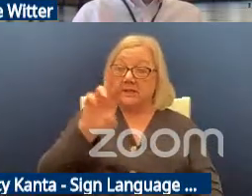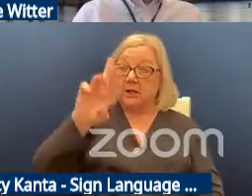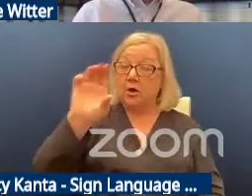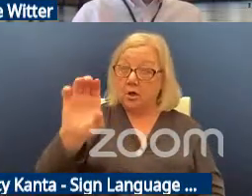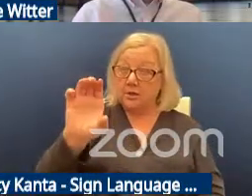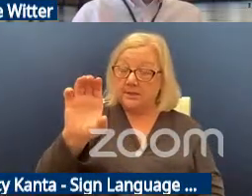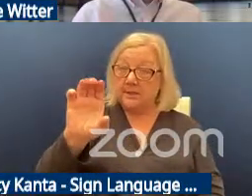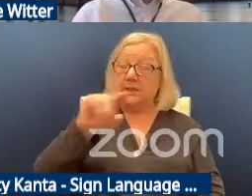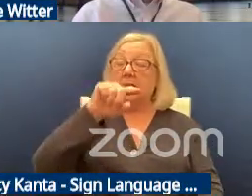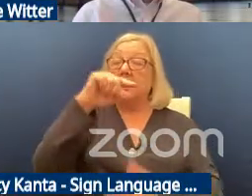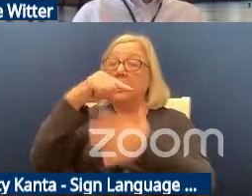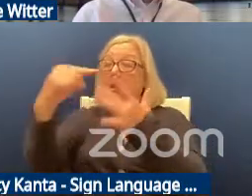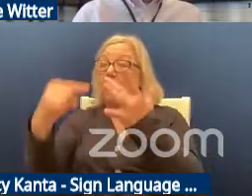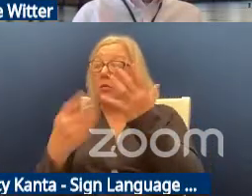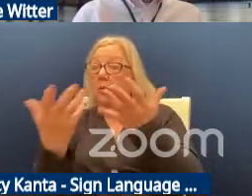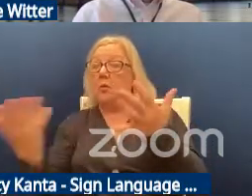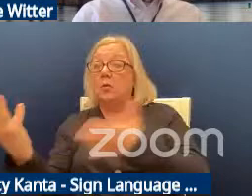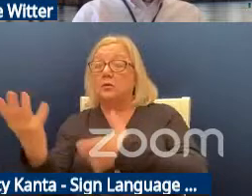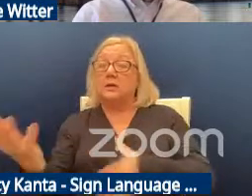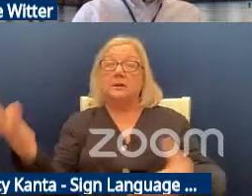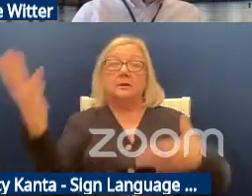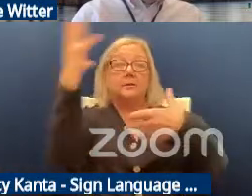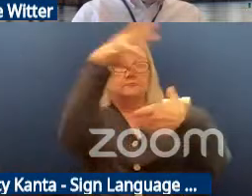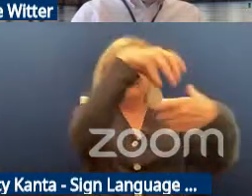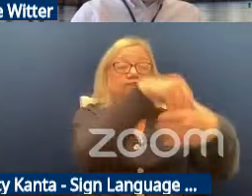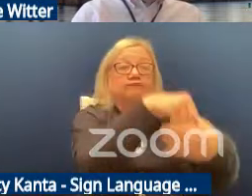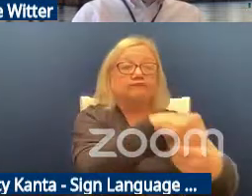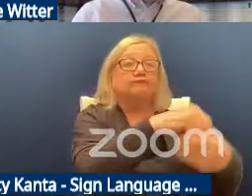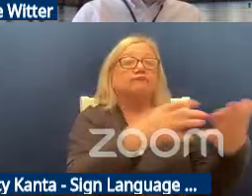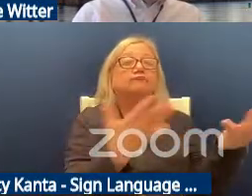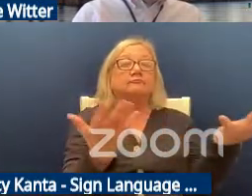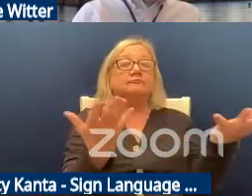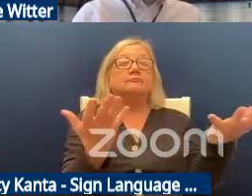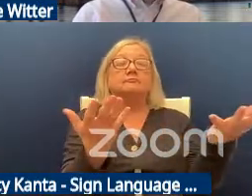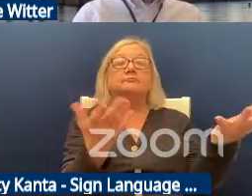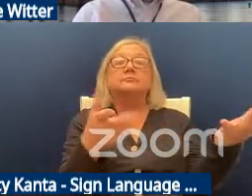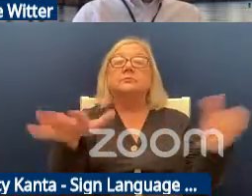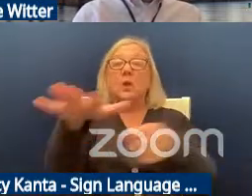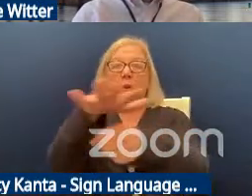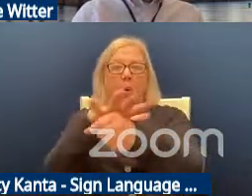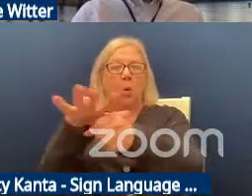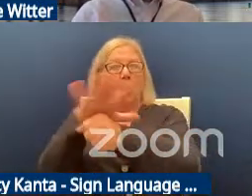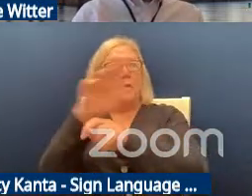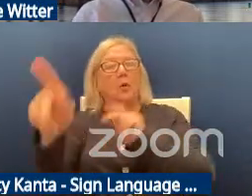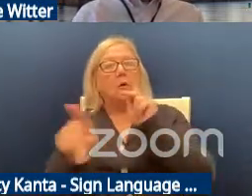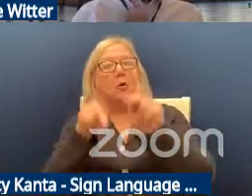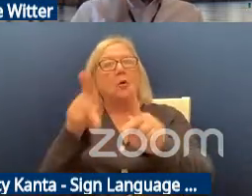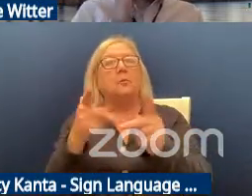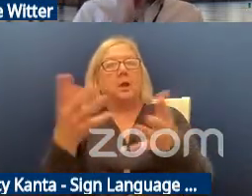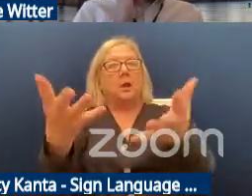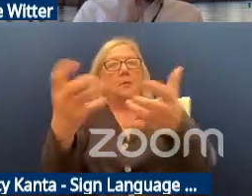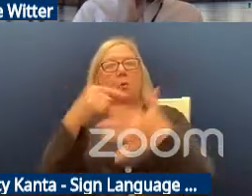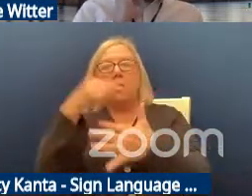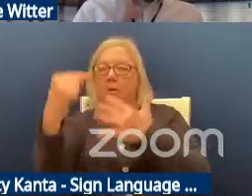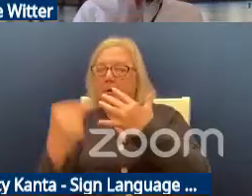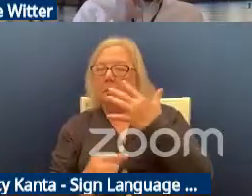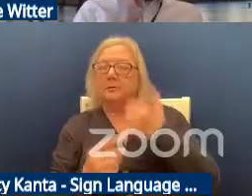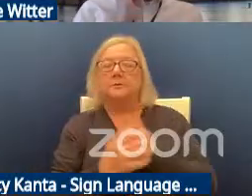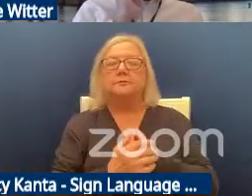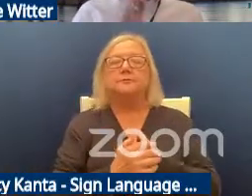those themes that were very much locally driven. So these aren't